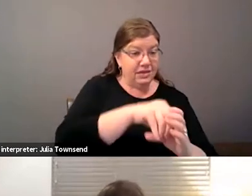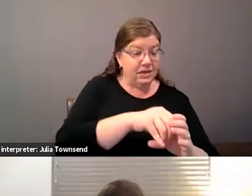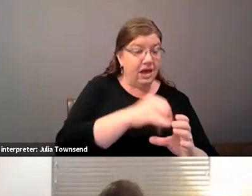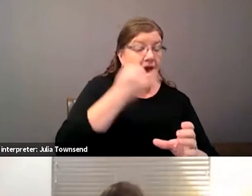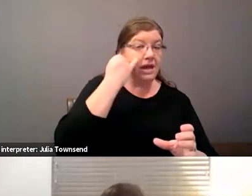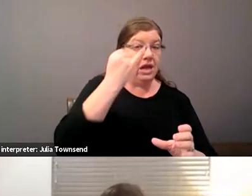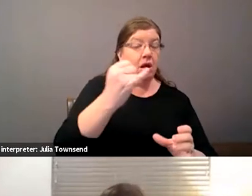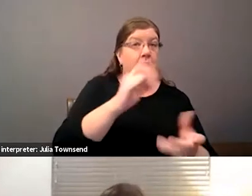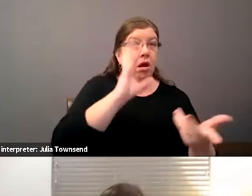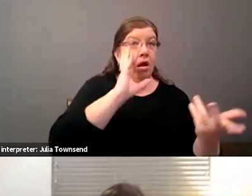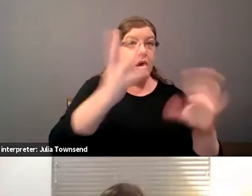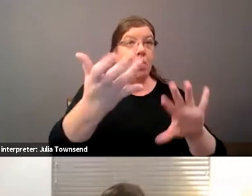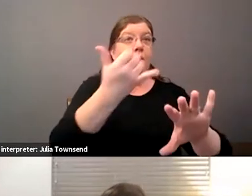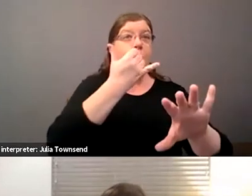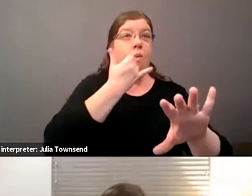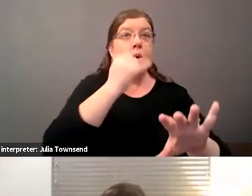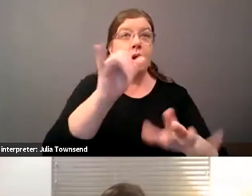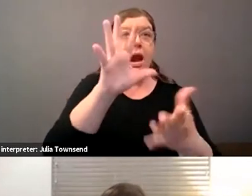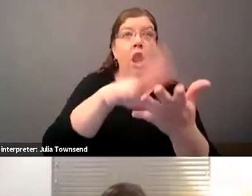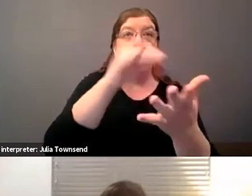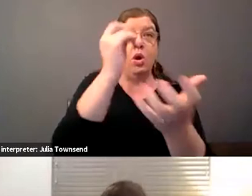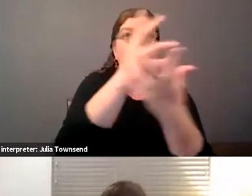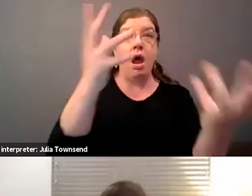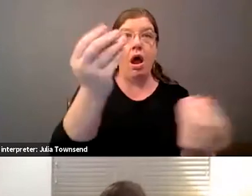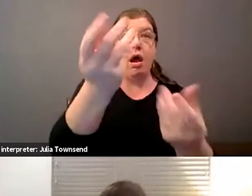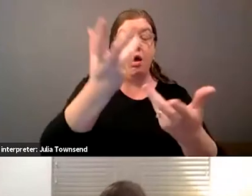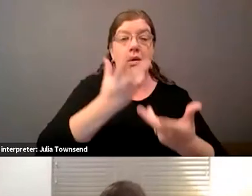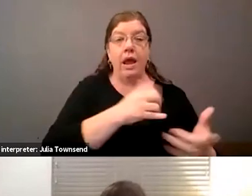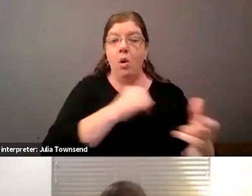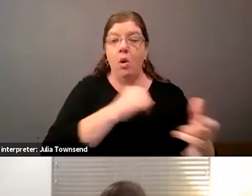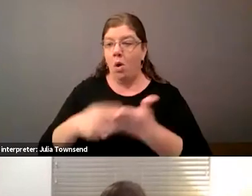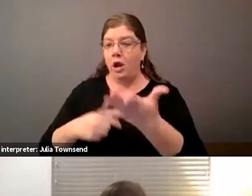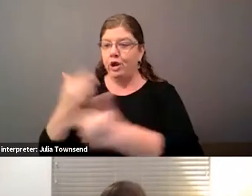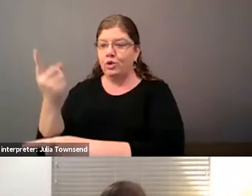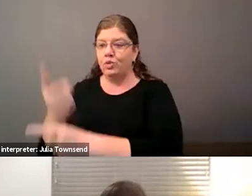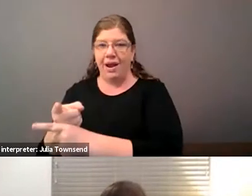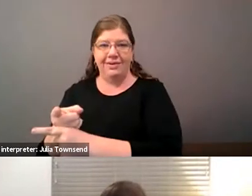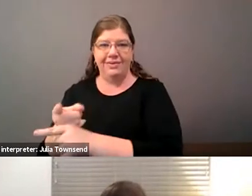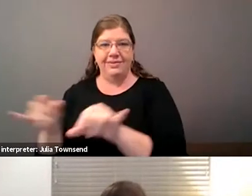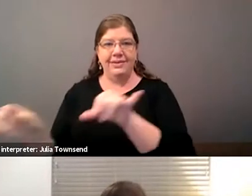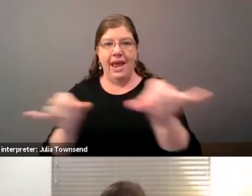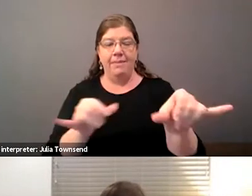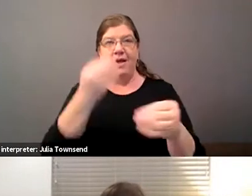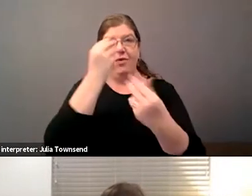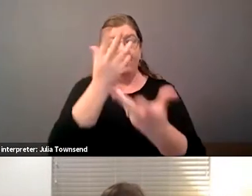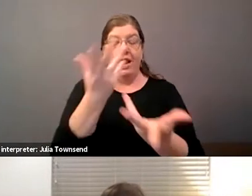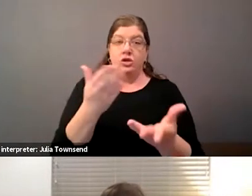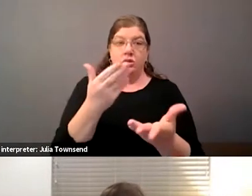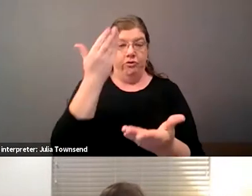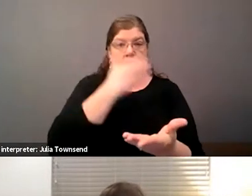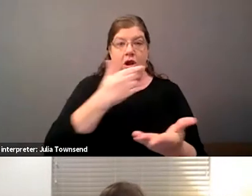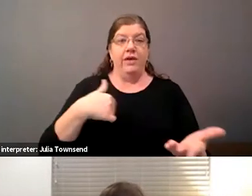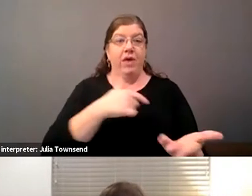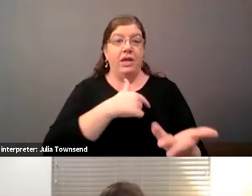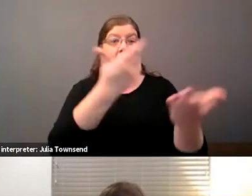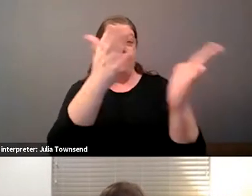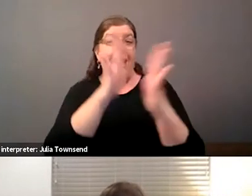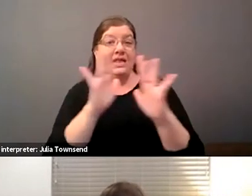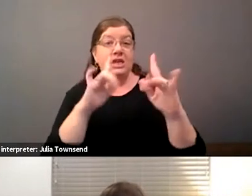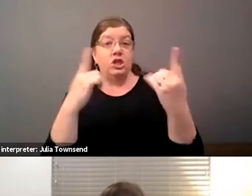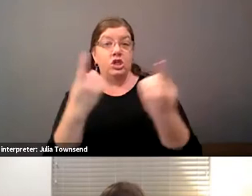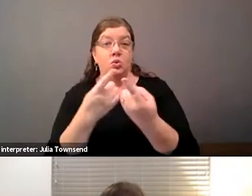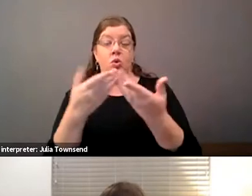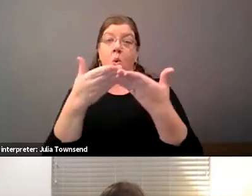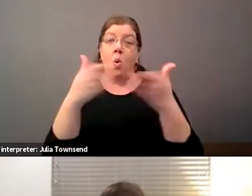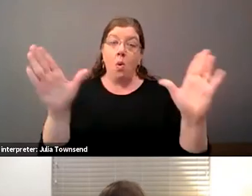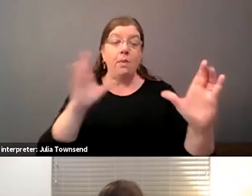has almost as much information as what goes right and we have that information right in front of us i'm asking the district to open the